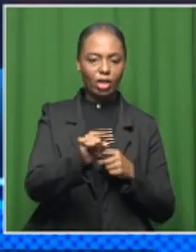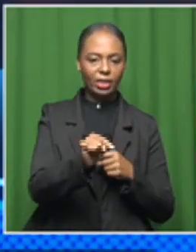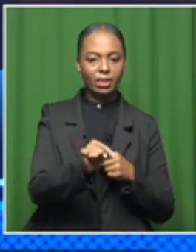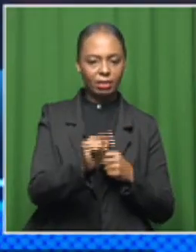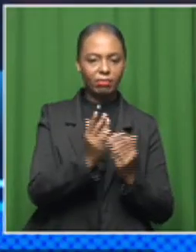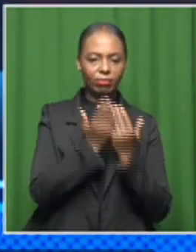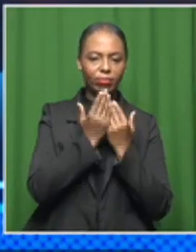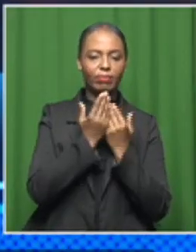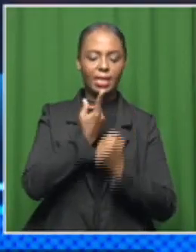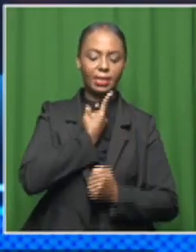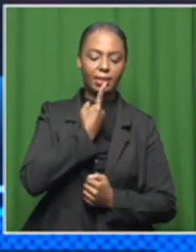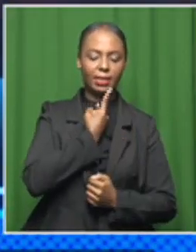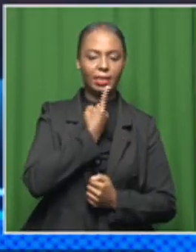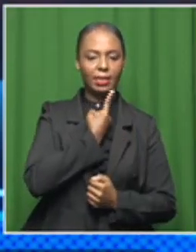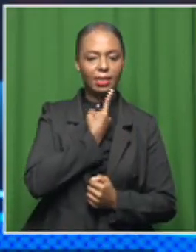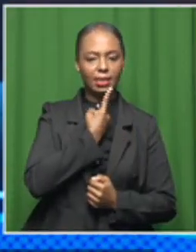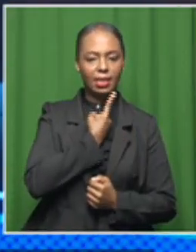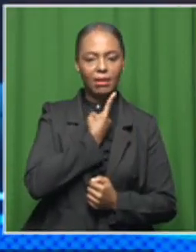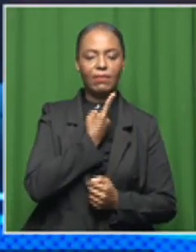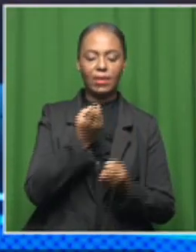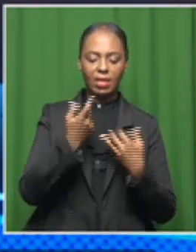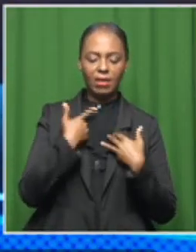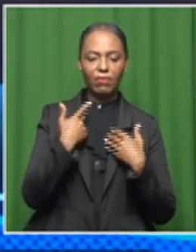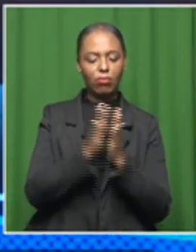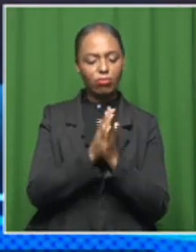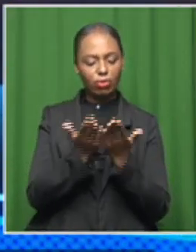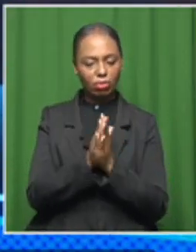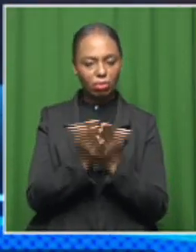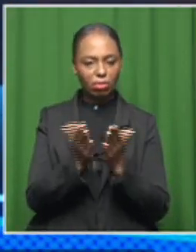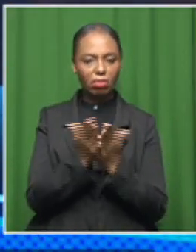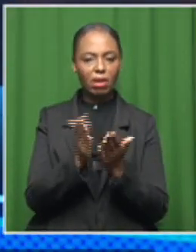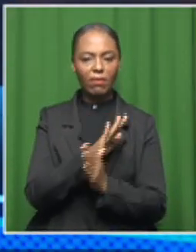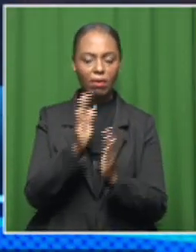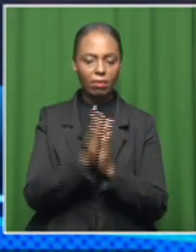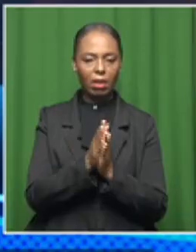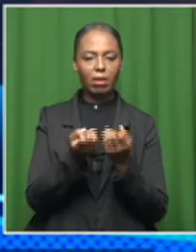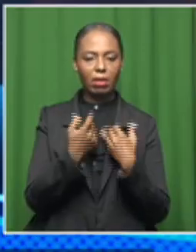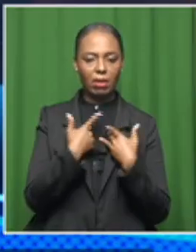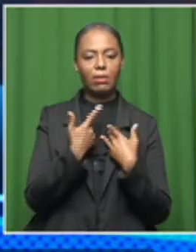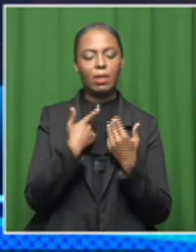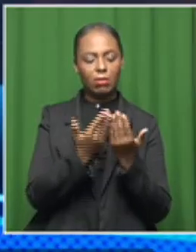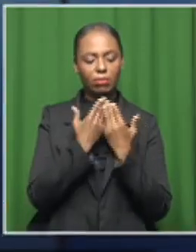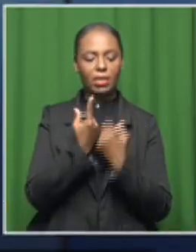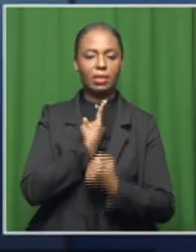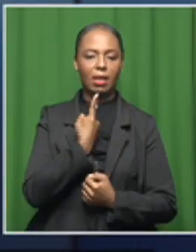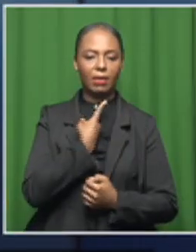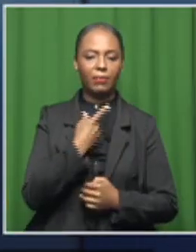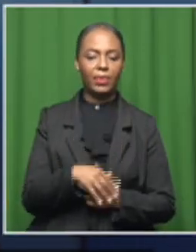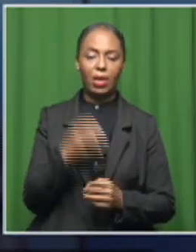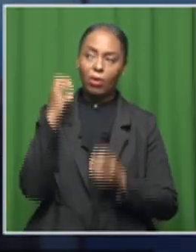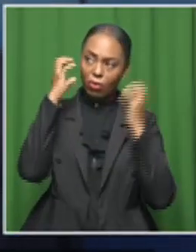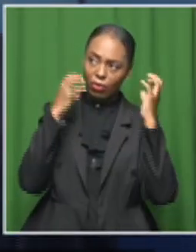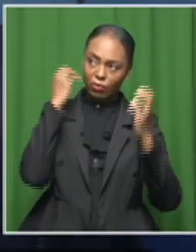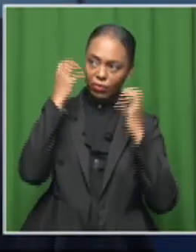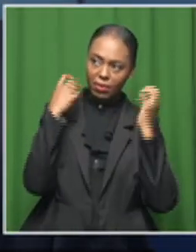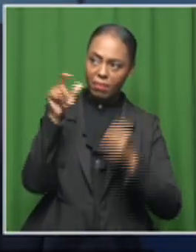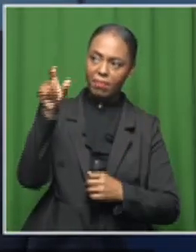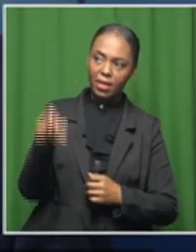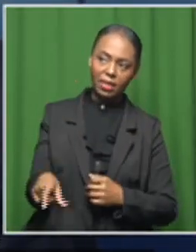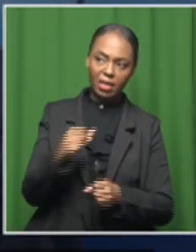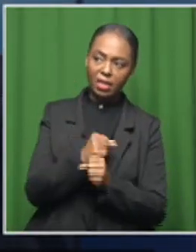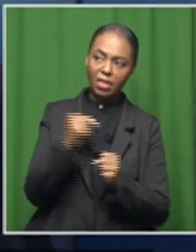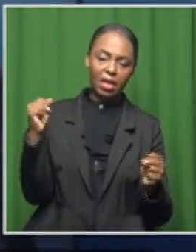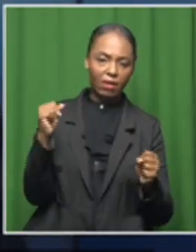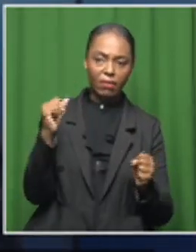self-study going on after once they give you the material. So I've just been doing the work myself since then. There can be a lot of confusion for someone who has never been exposed